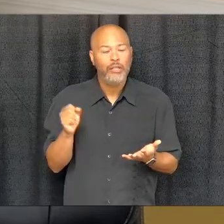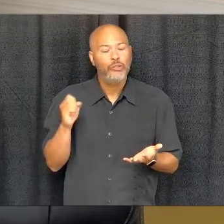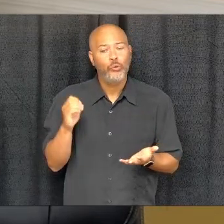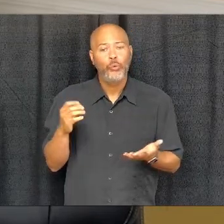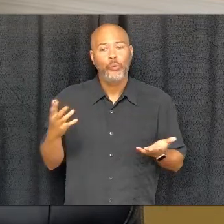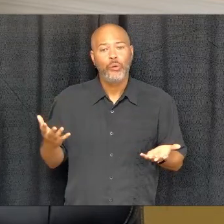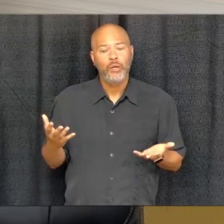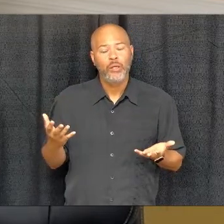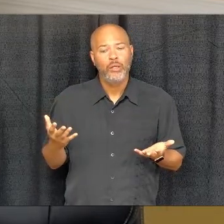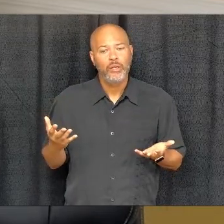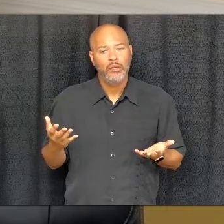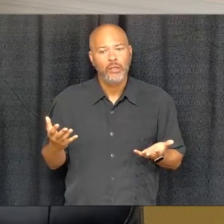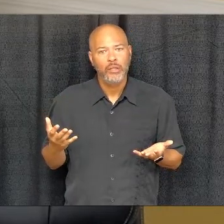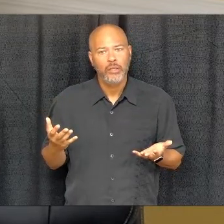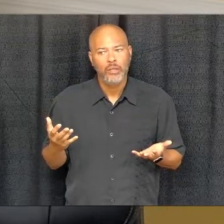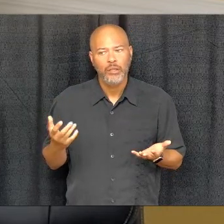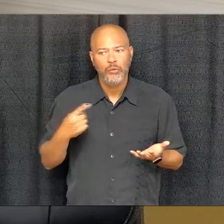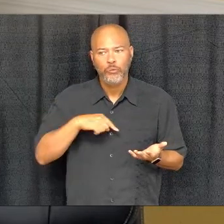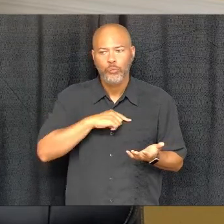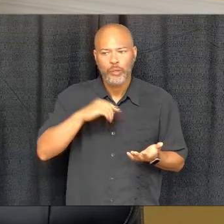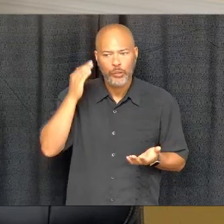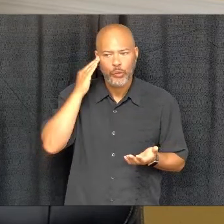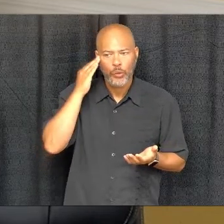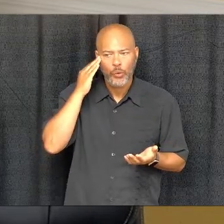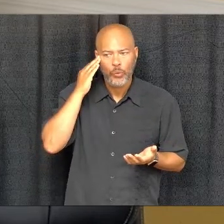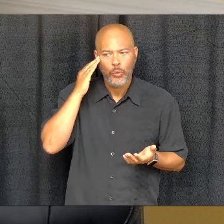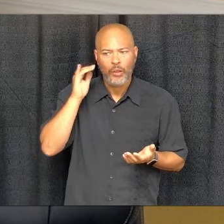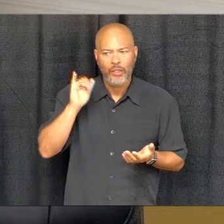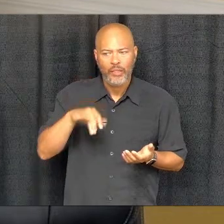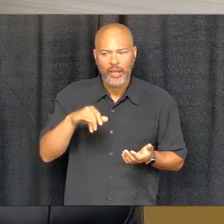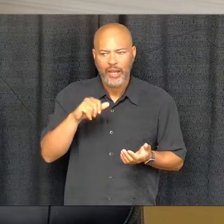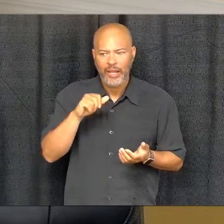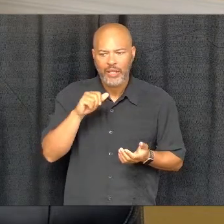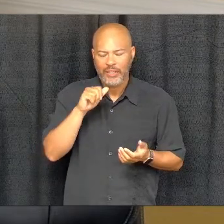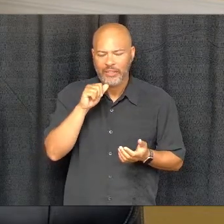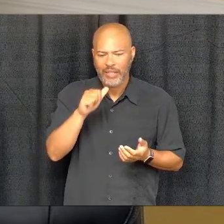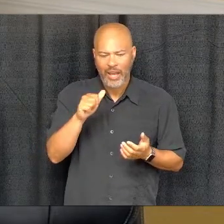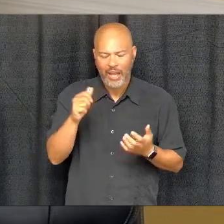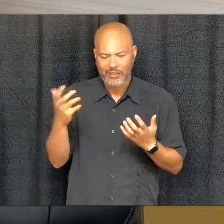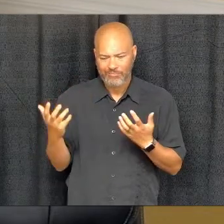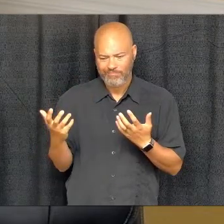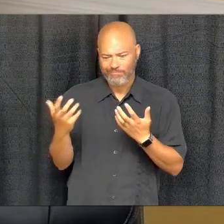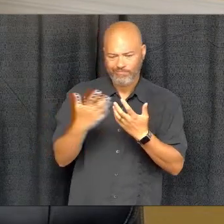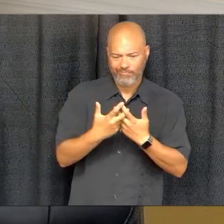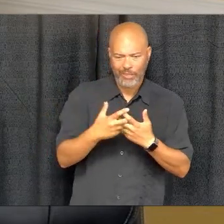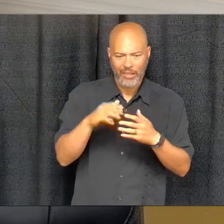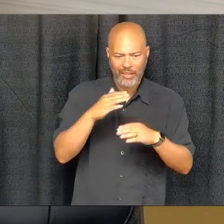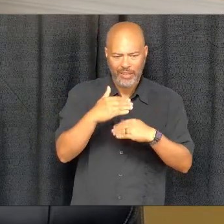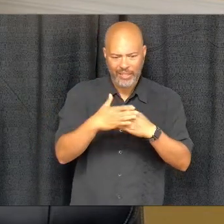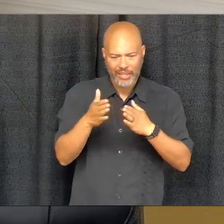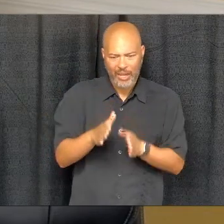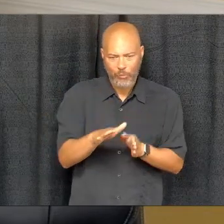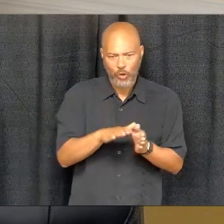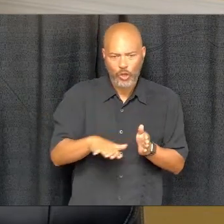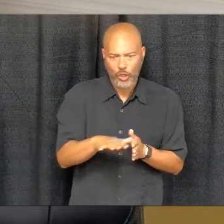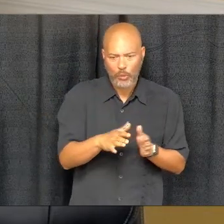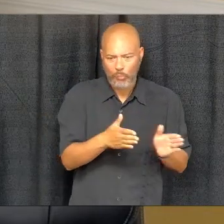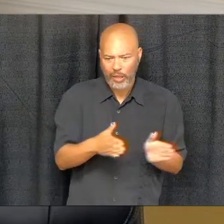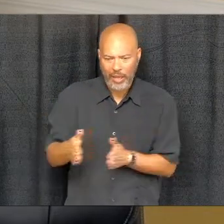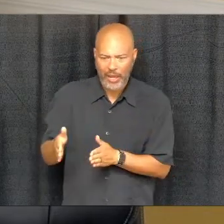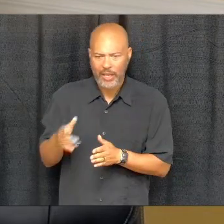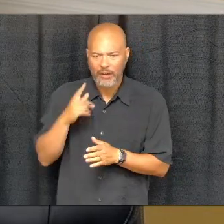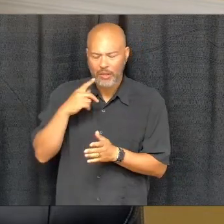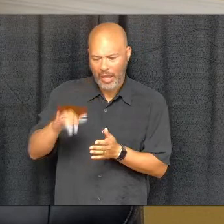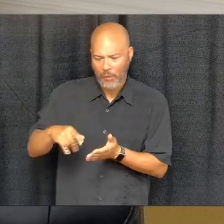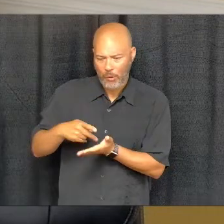so we know that it does not align with the neighborhood plan. We paid for a